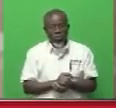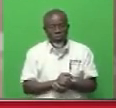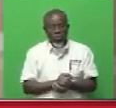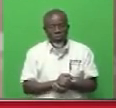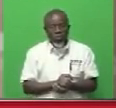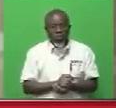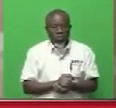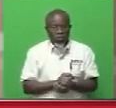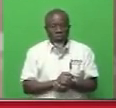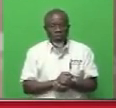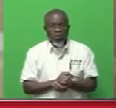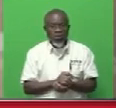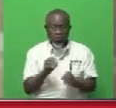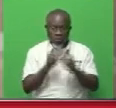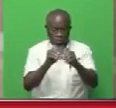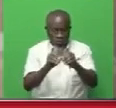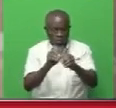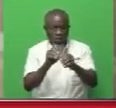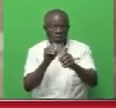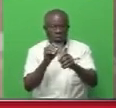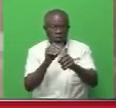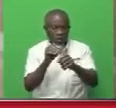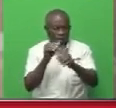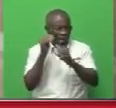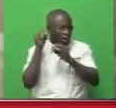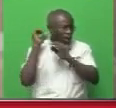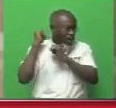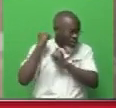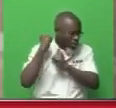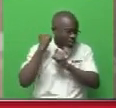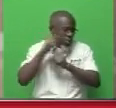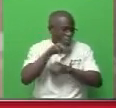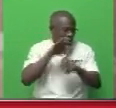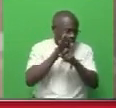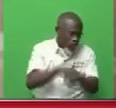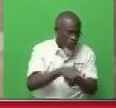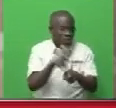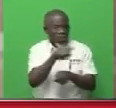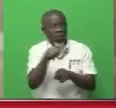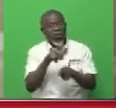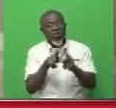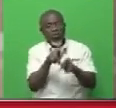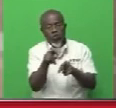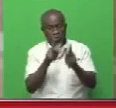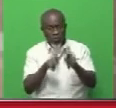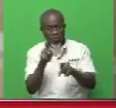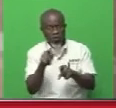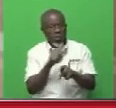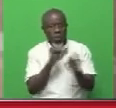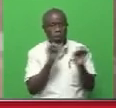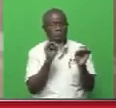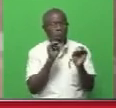already burdened population, what stood out to many people is that there was not a single meaningful